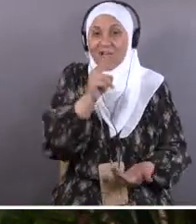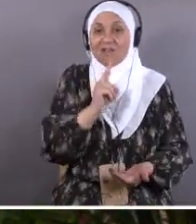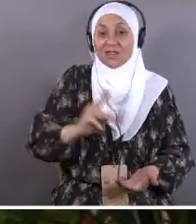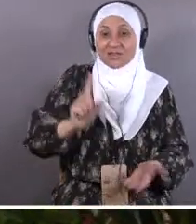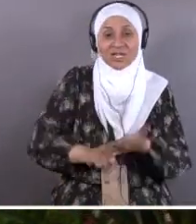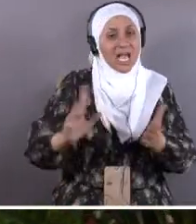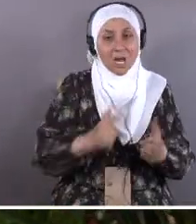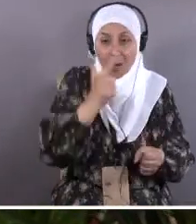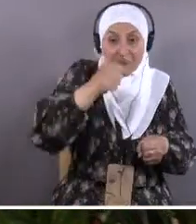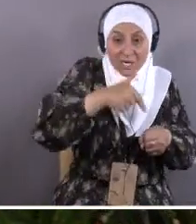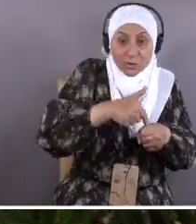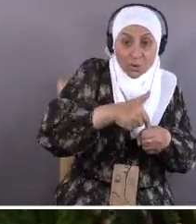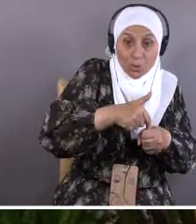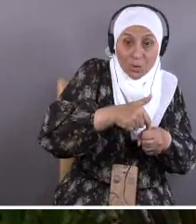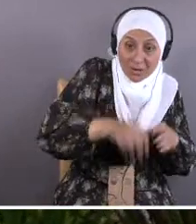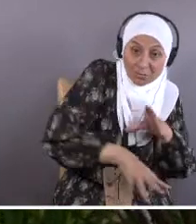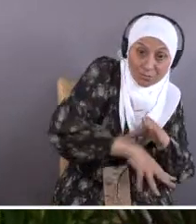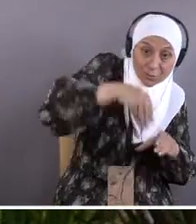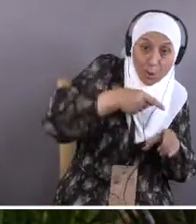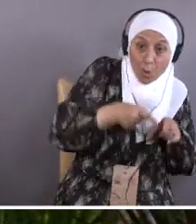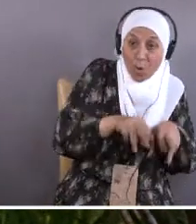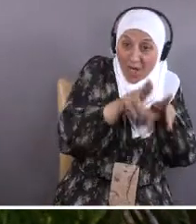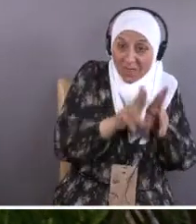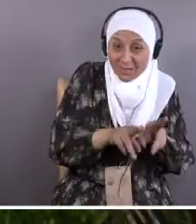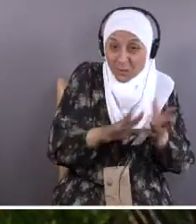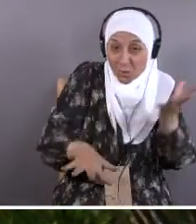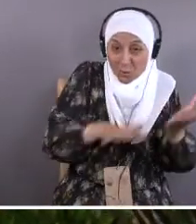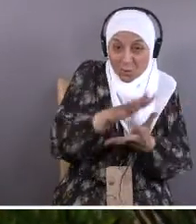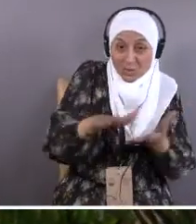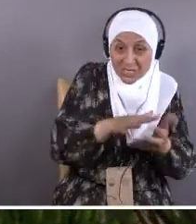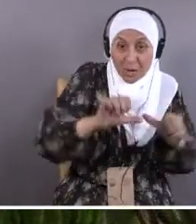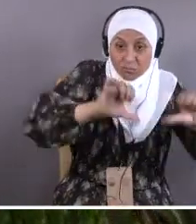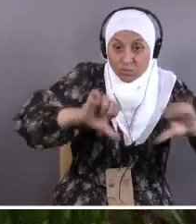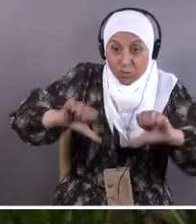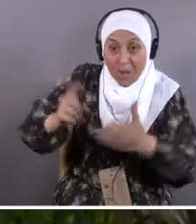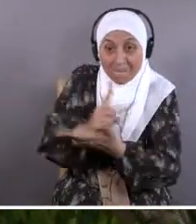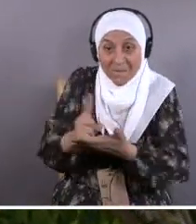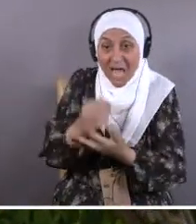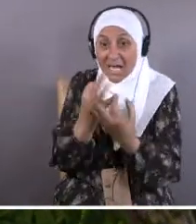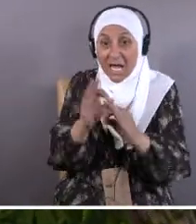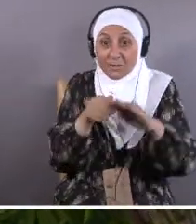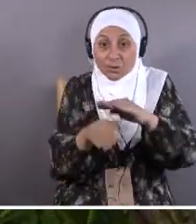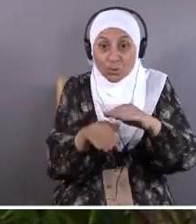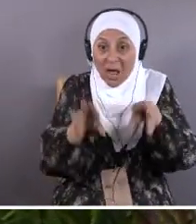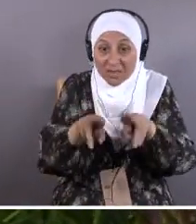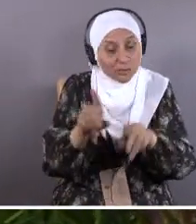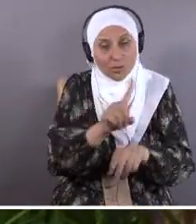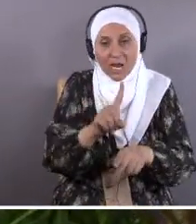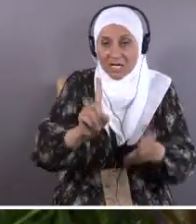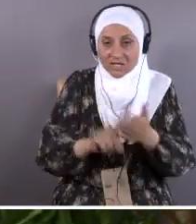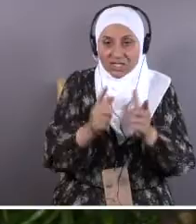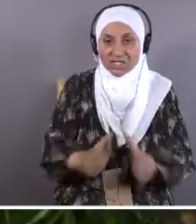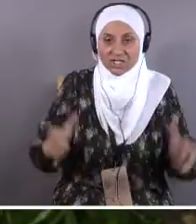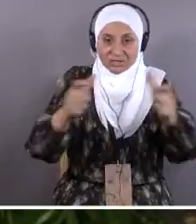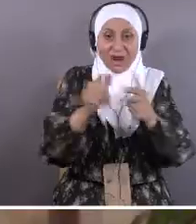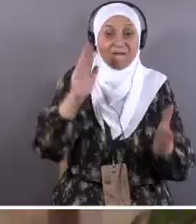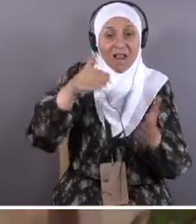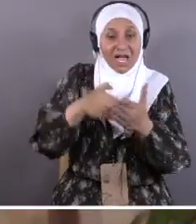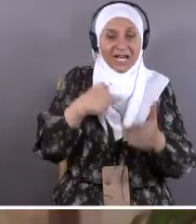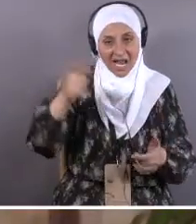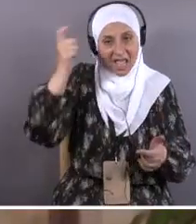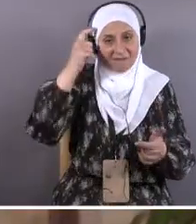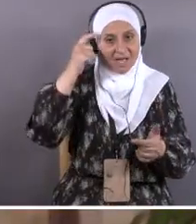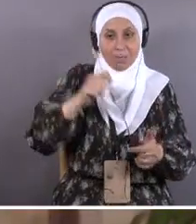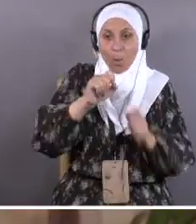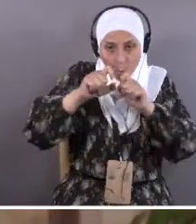fuels have the same level of environmental impact. I am pleased that during the summit, we have been able to reemphasize that cleaner